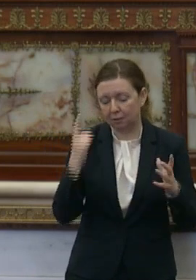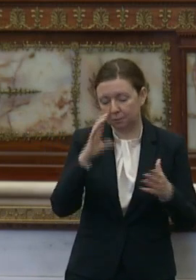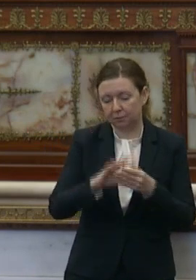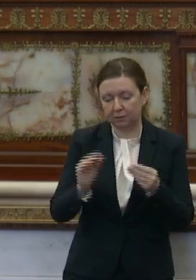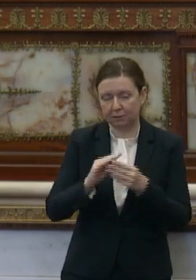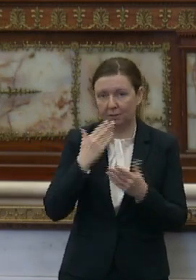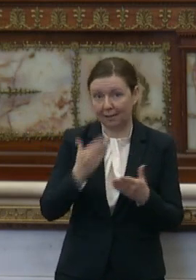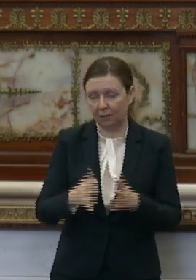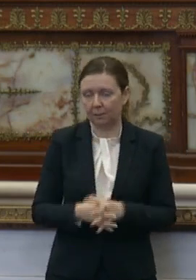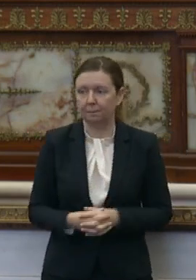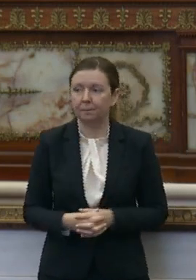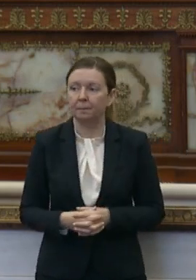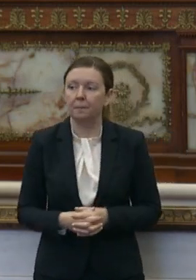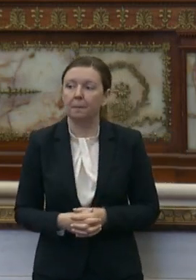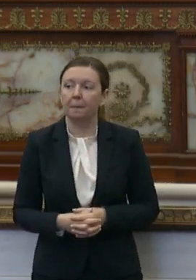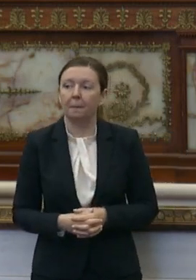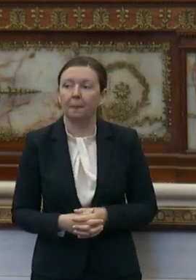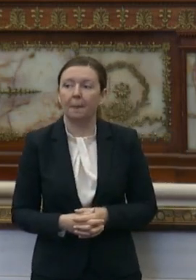your testimony.